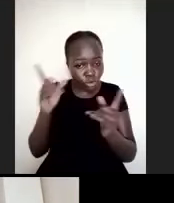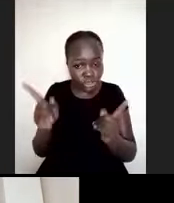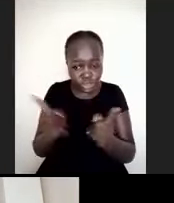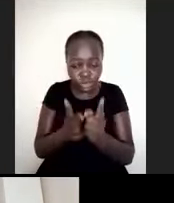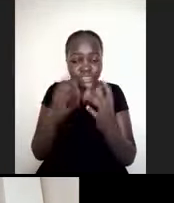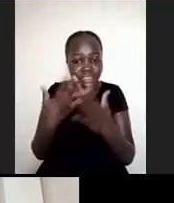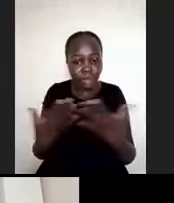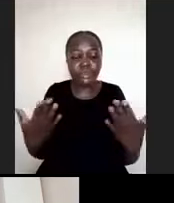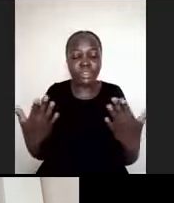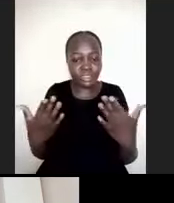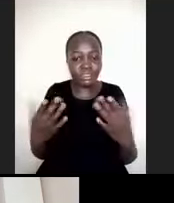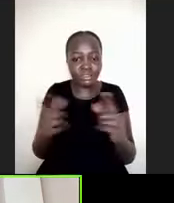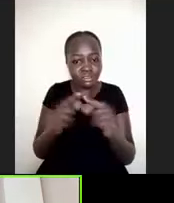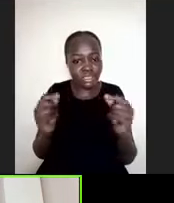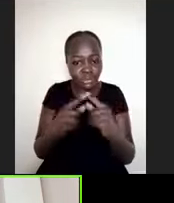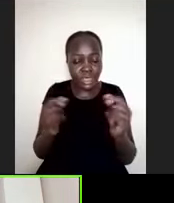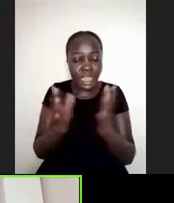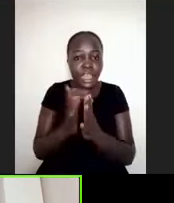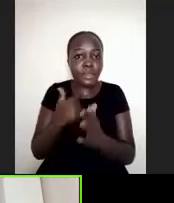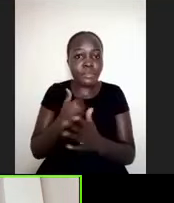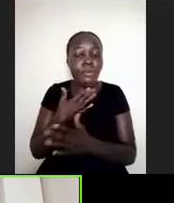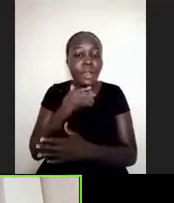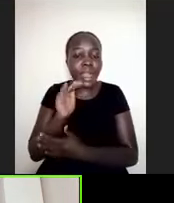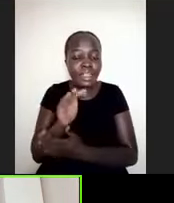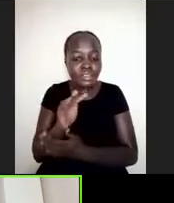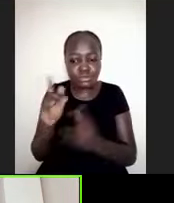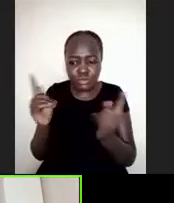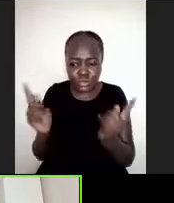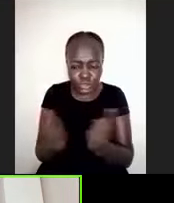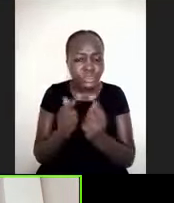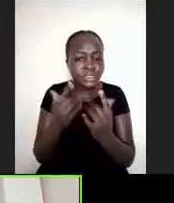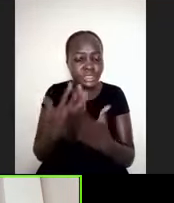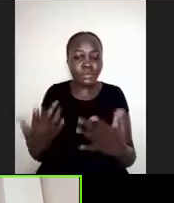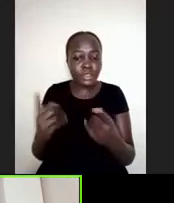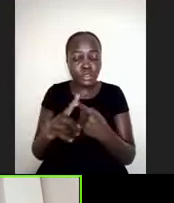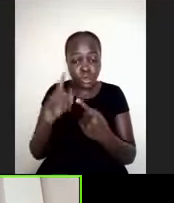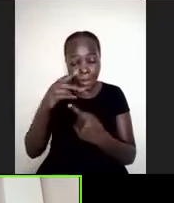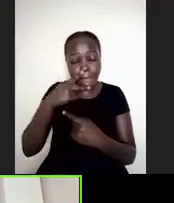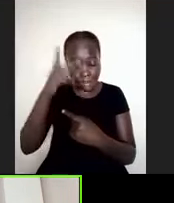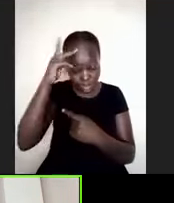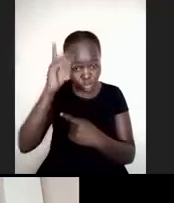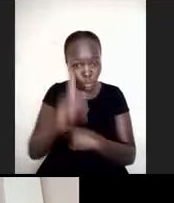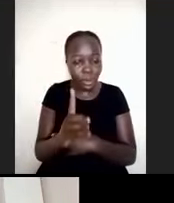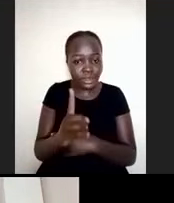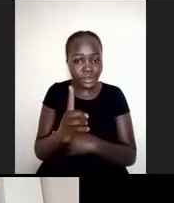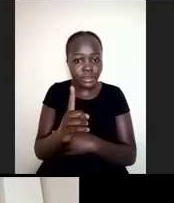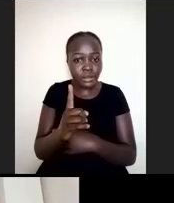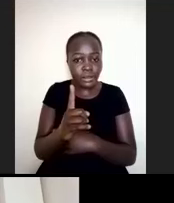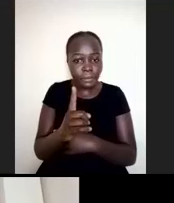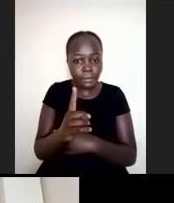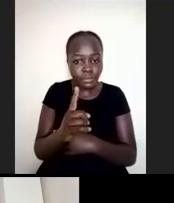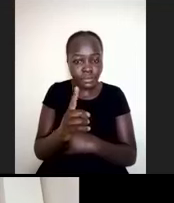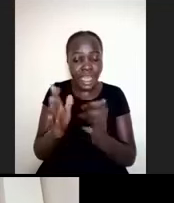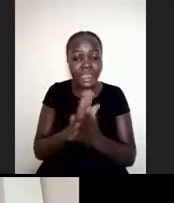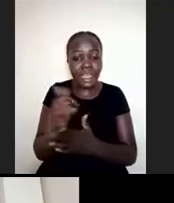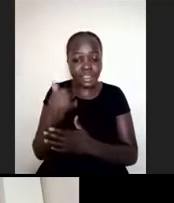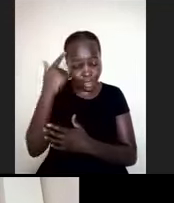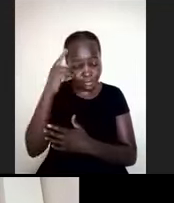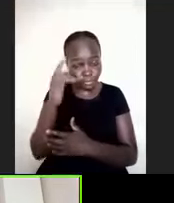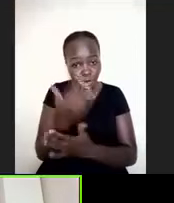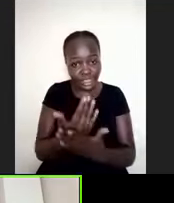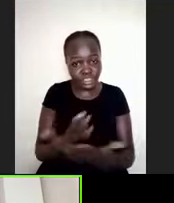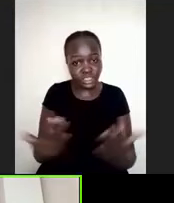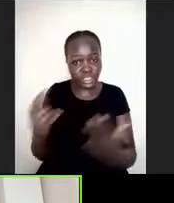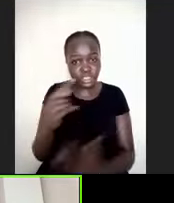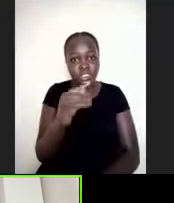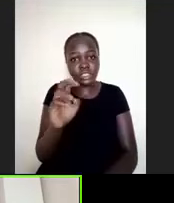would ask you to give a parting shot to a parent, one parting shot to a parent, one parting shot to a teen. Some